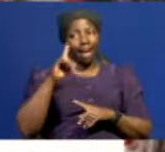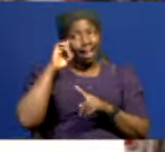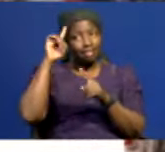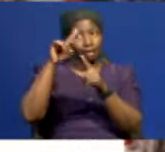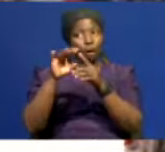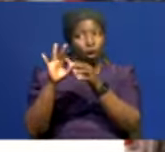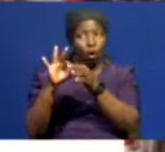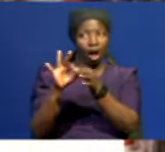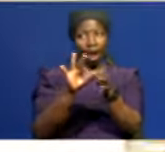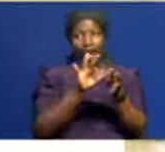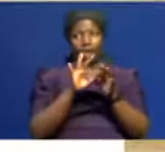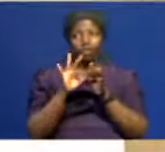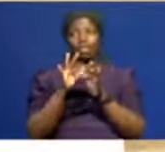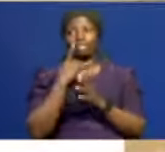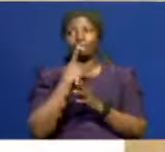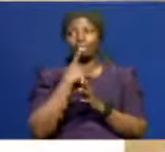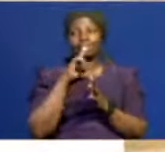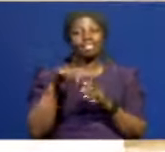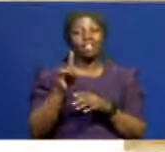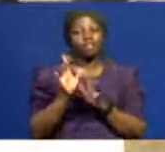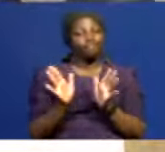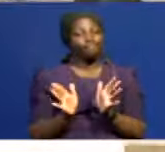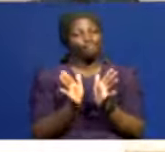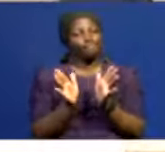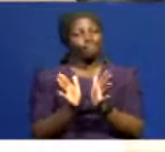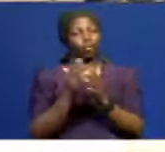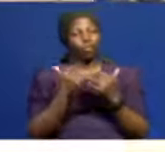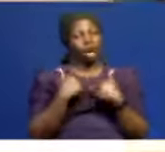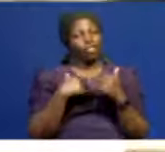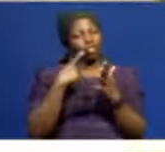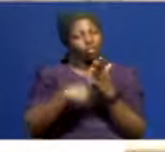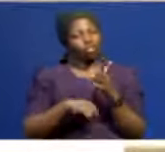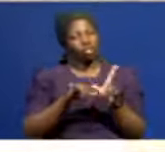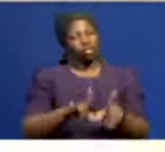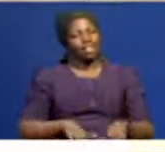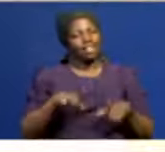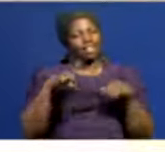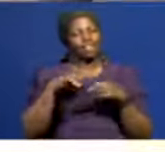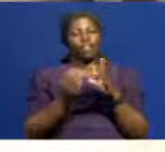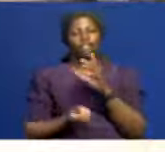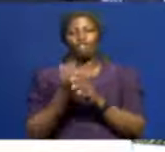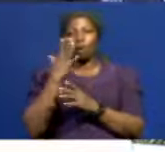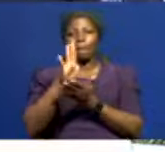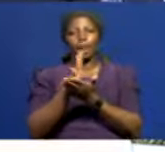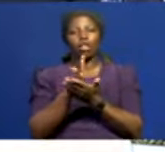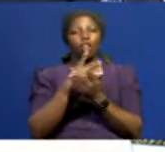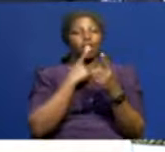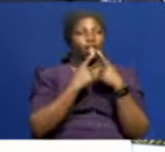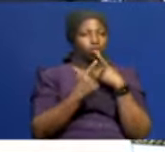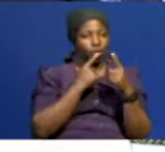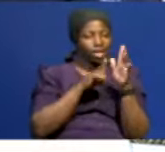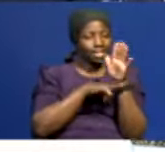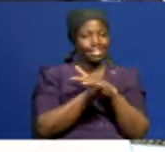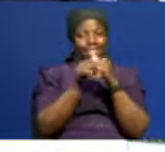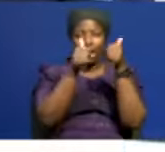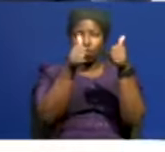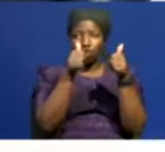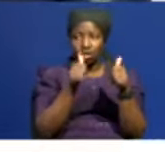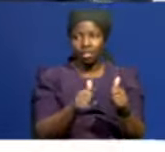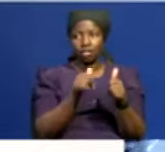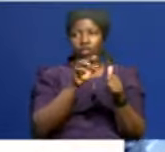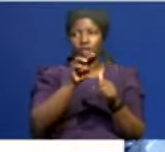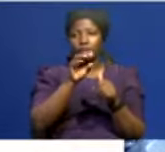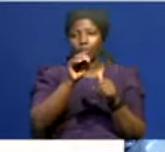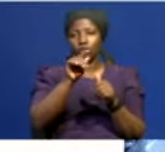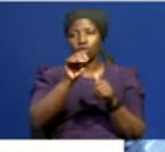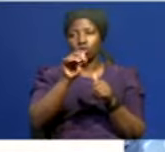has maintained its push to have the cost of living form part of the talks. In a notice of motion